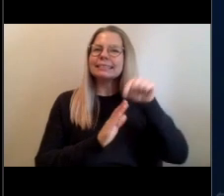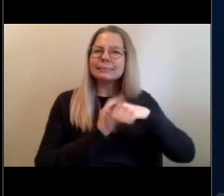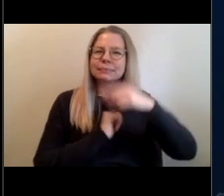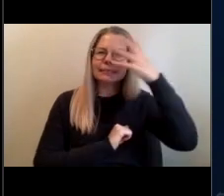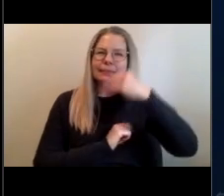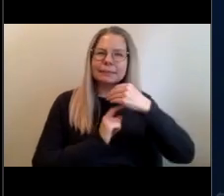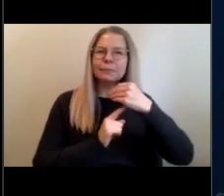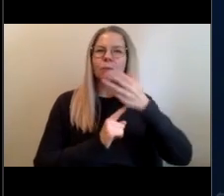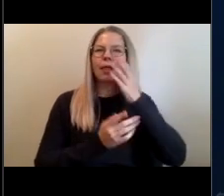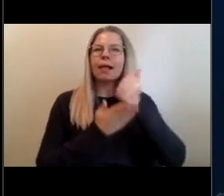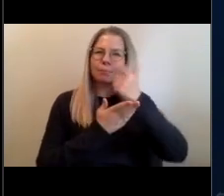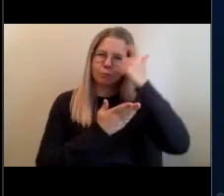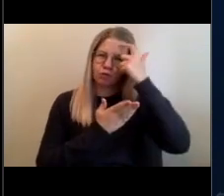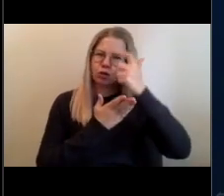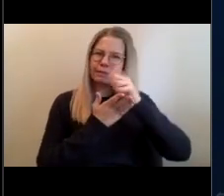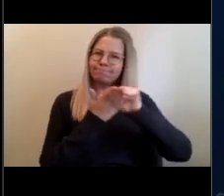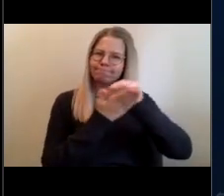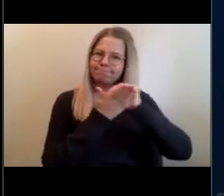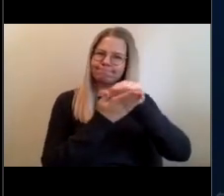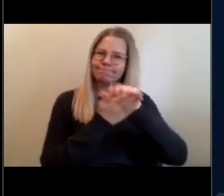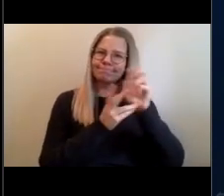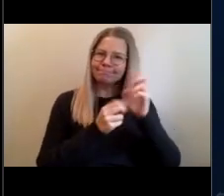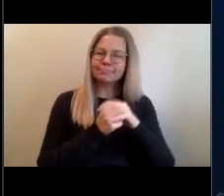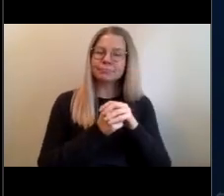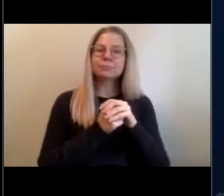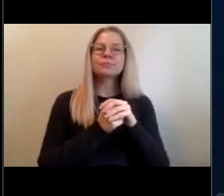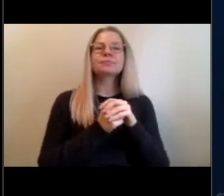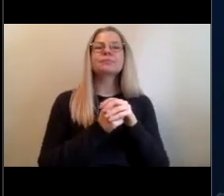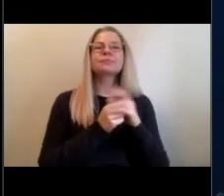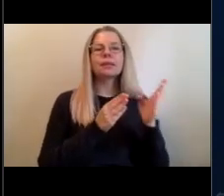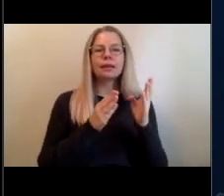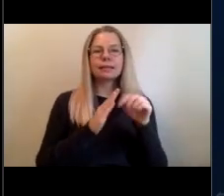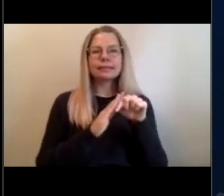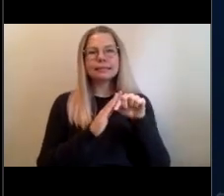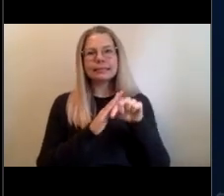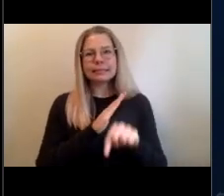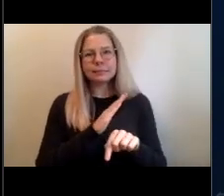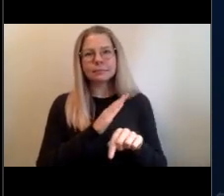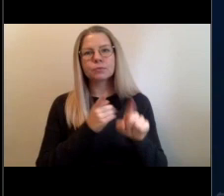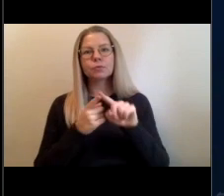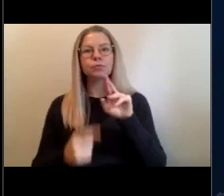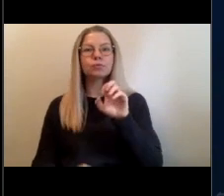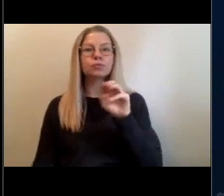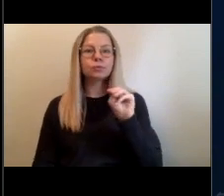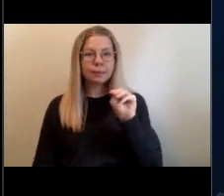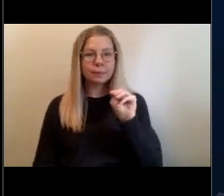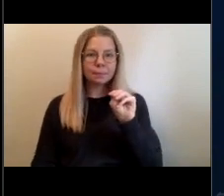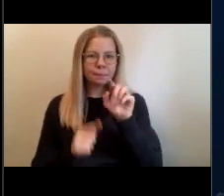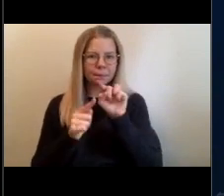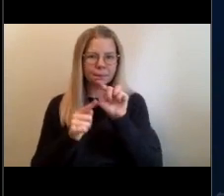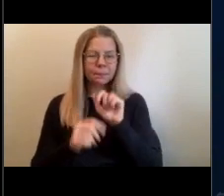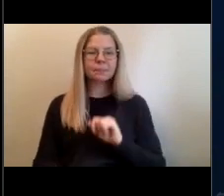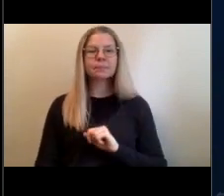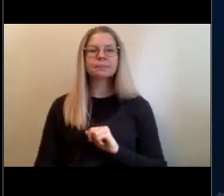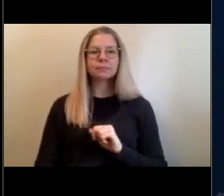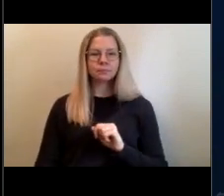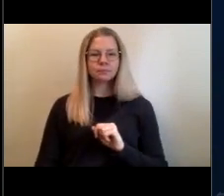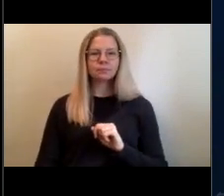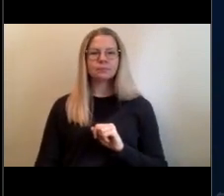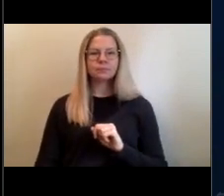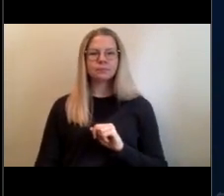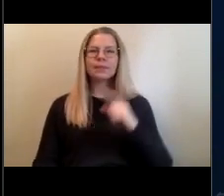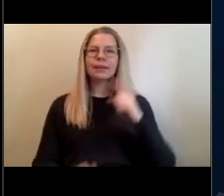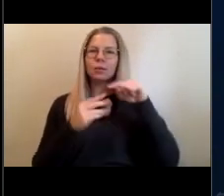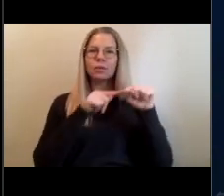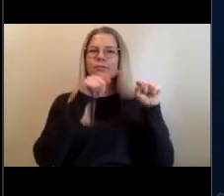then I'm cycling through from deep into REM sleep. This here is REM. And you'll see that these cycles, they happen